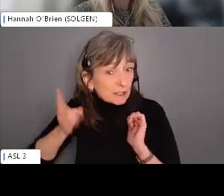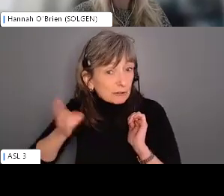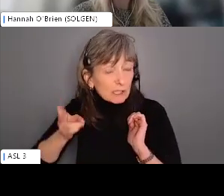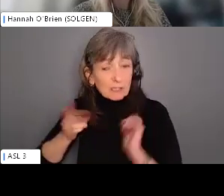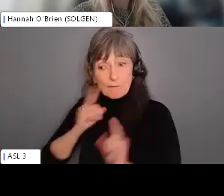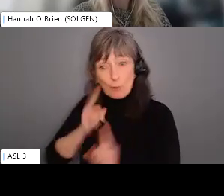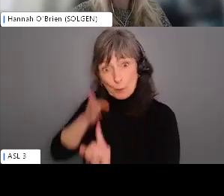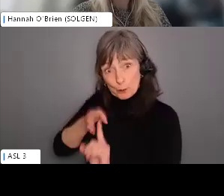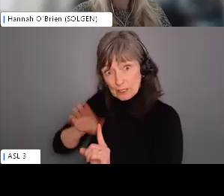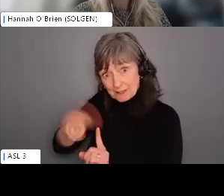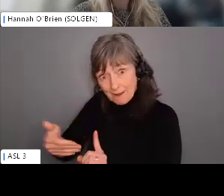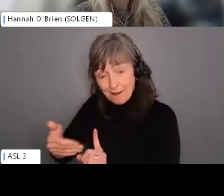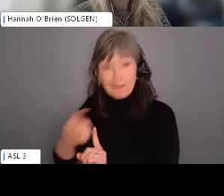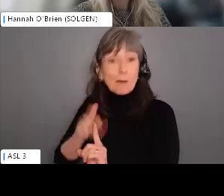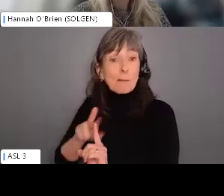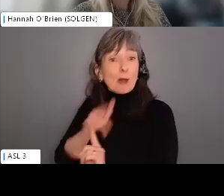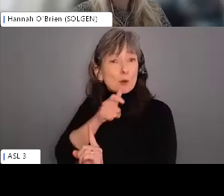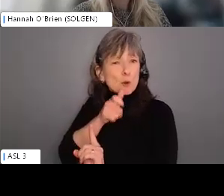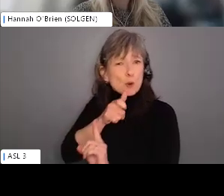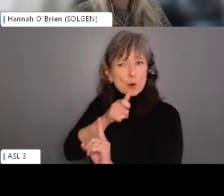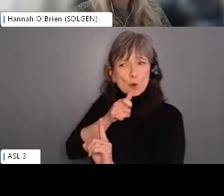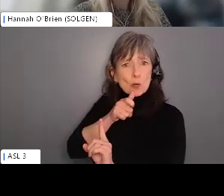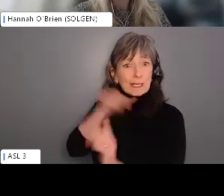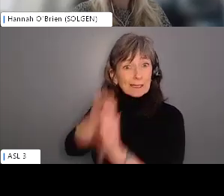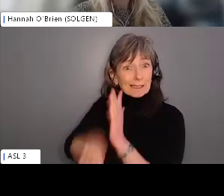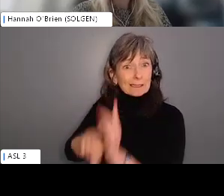but the person believed to cause the death and their relationship,